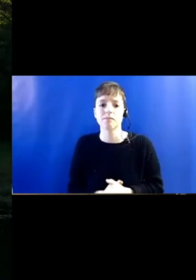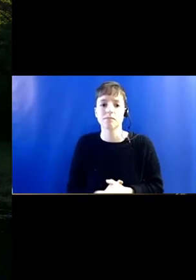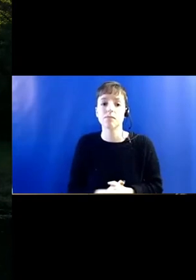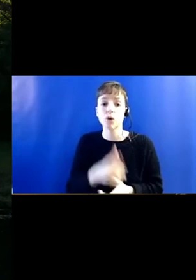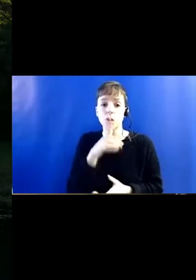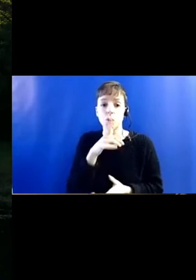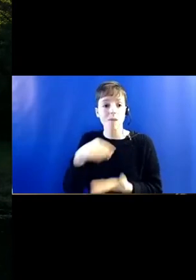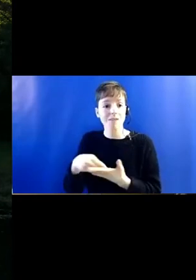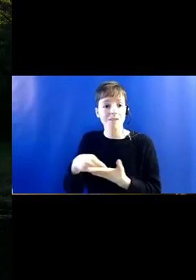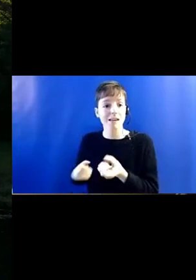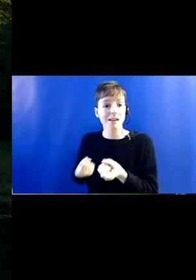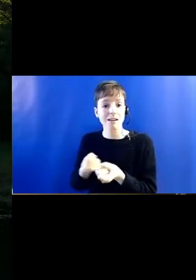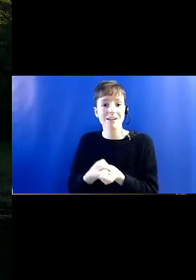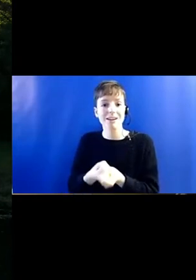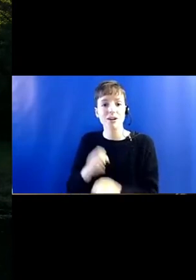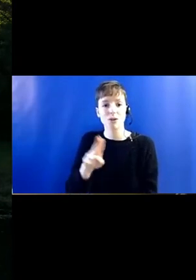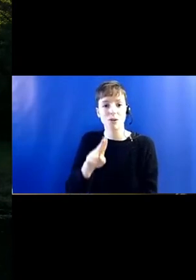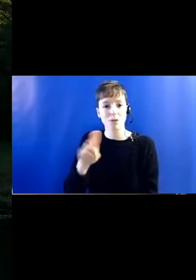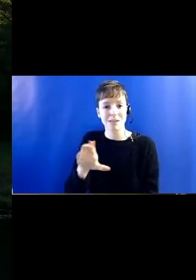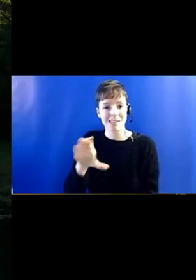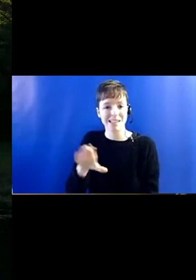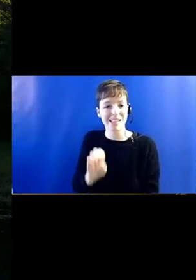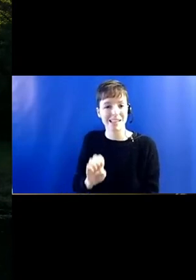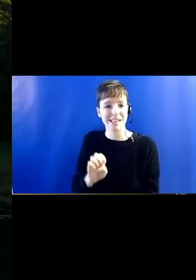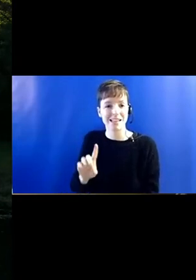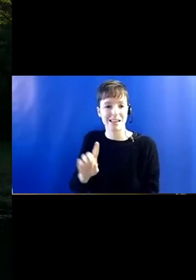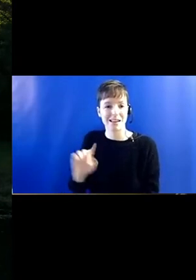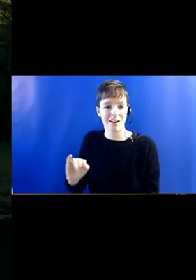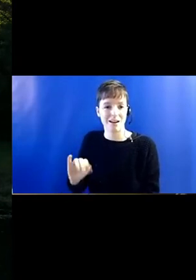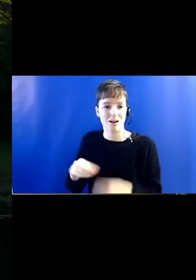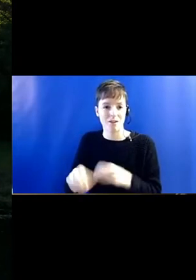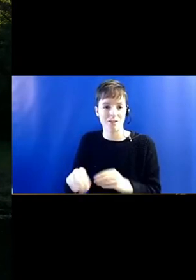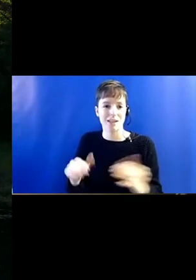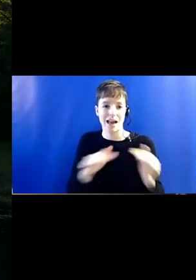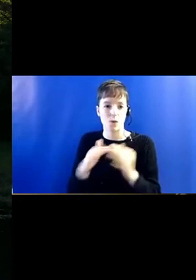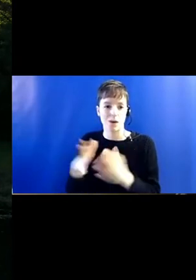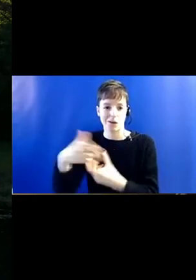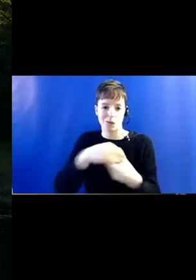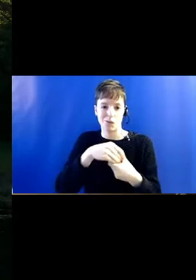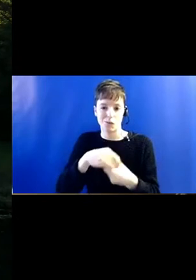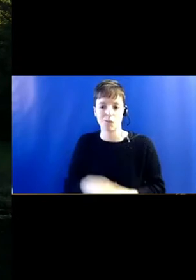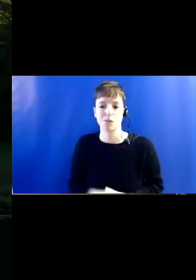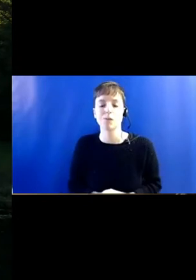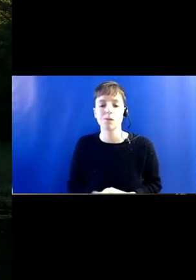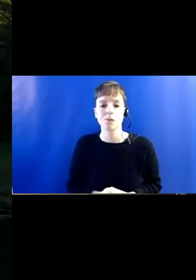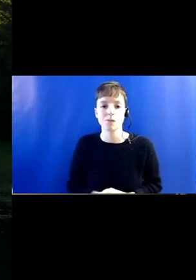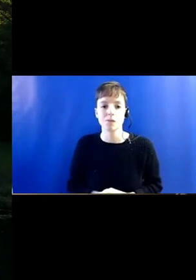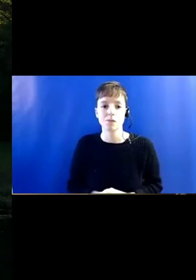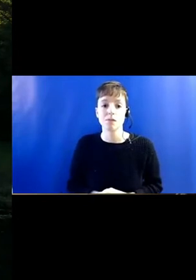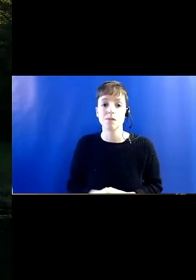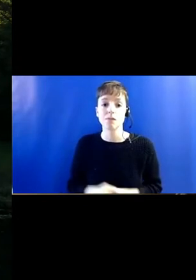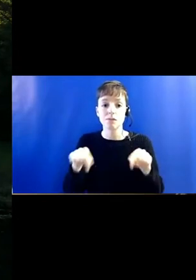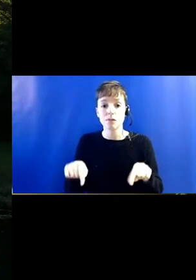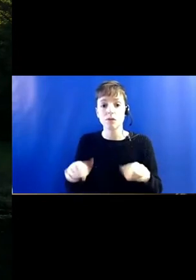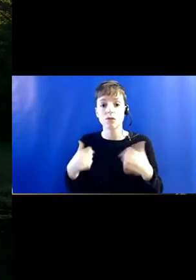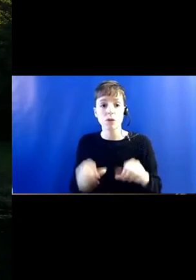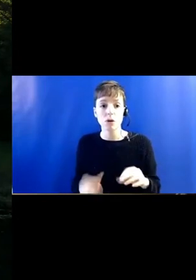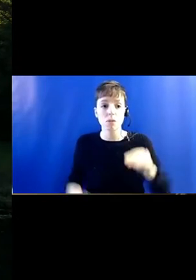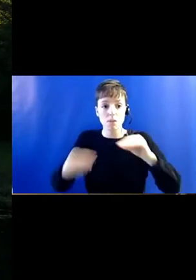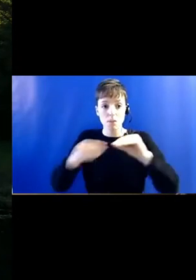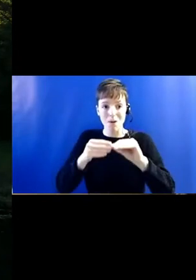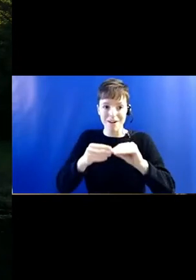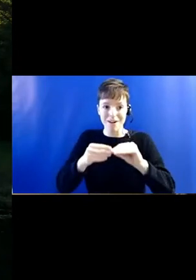Inclusion Office. In an effort to make our session accessible, we adopt a multi-temporal